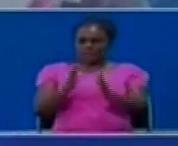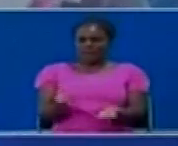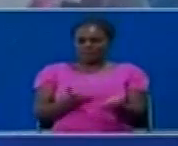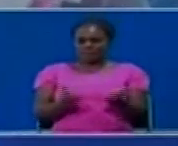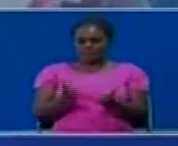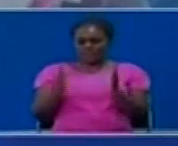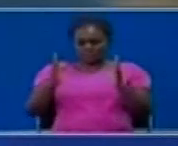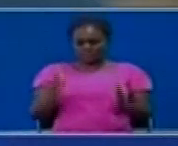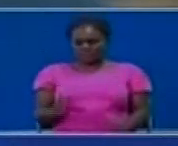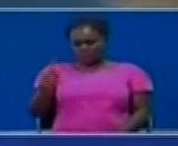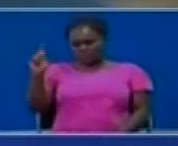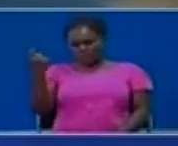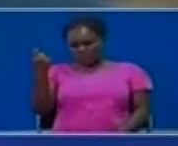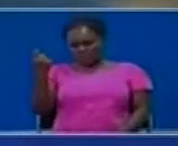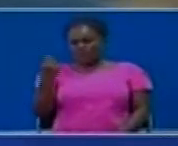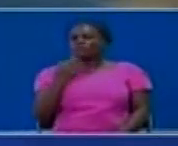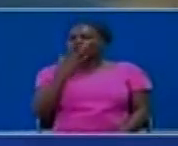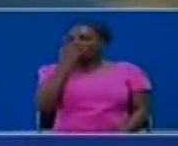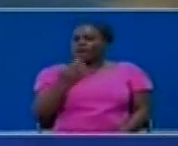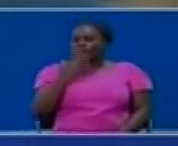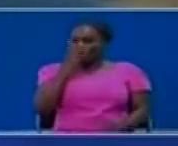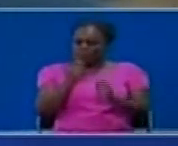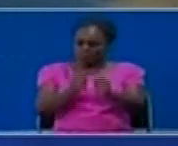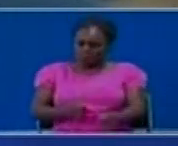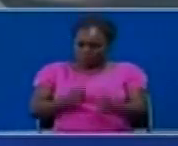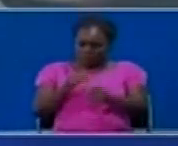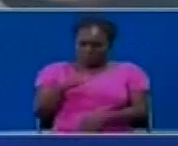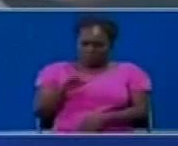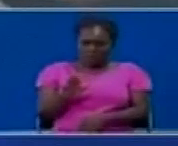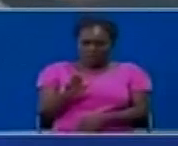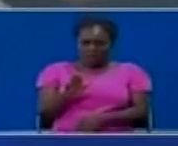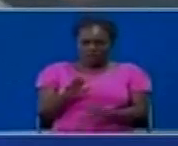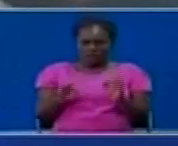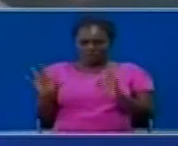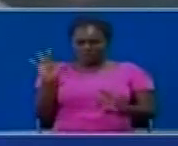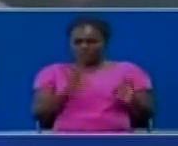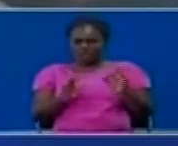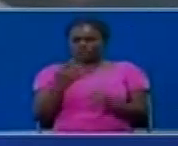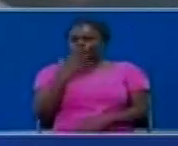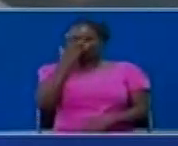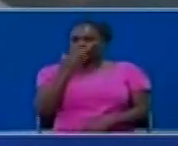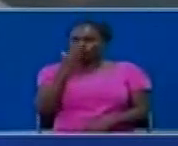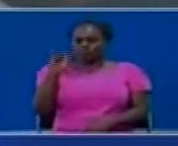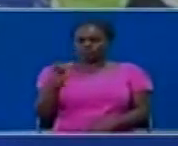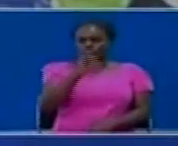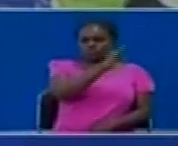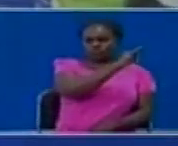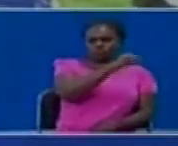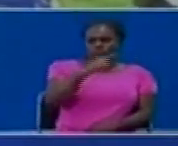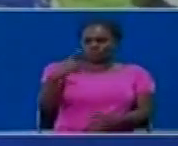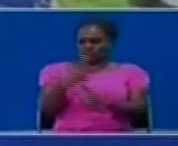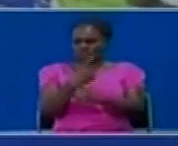entrepreneurial pioneers in Kenyan horticulture, and Osarian became the model for flower export to the Dutch and EU